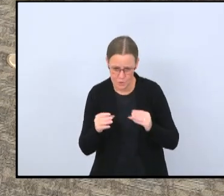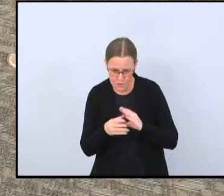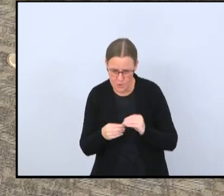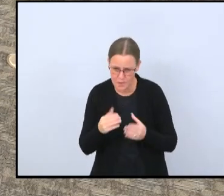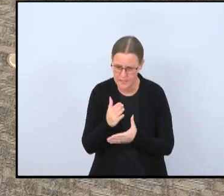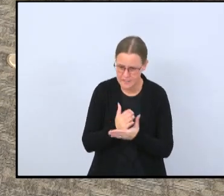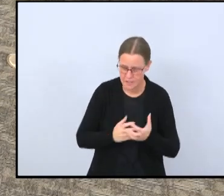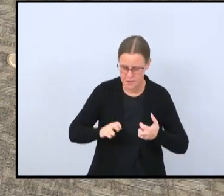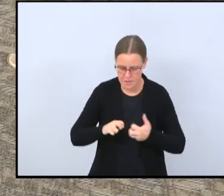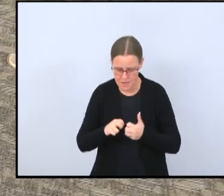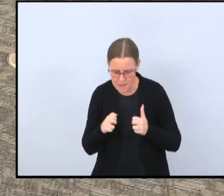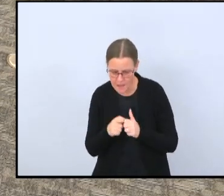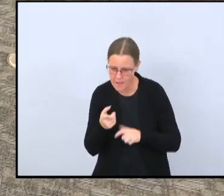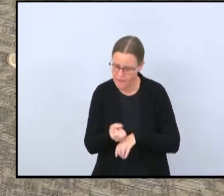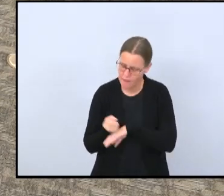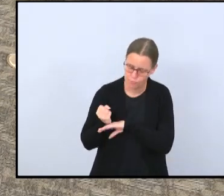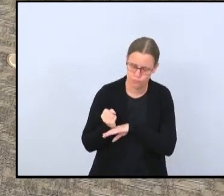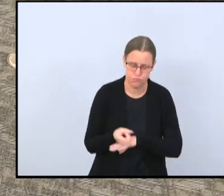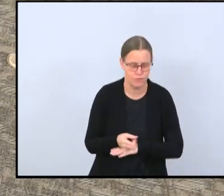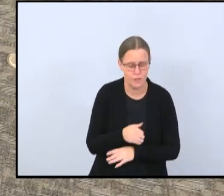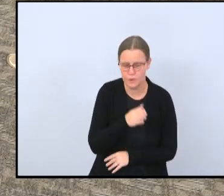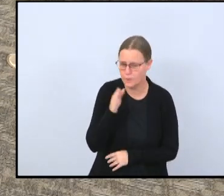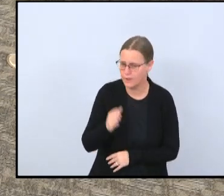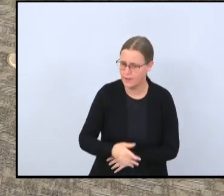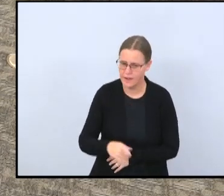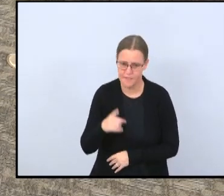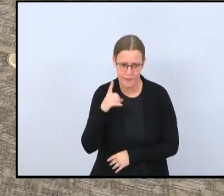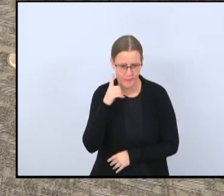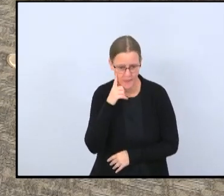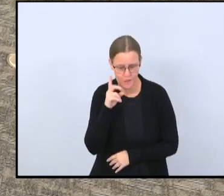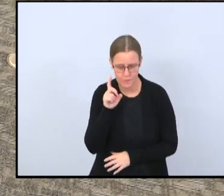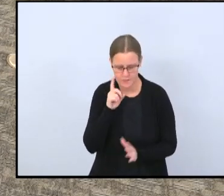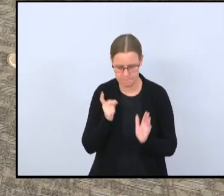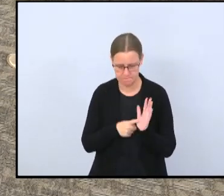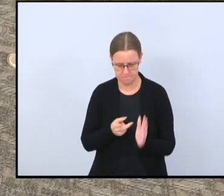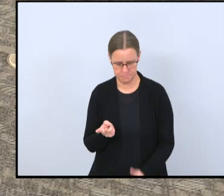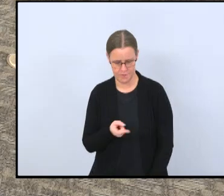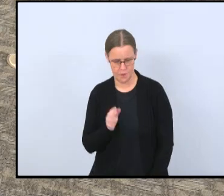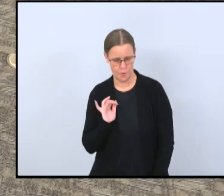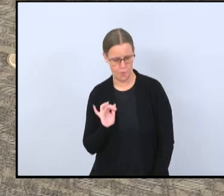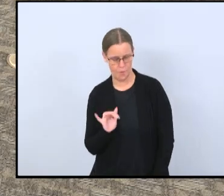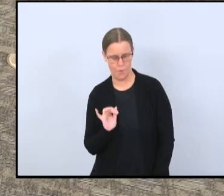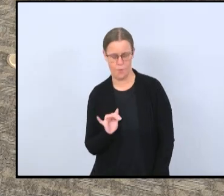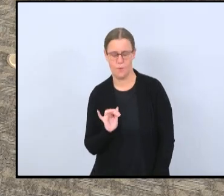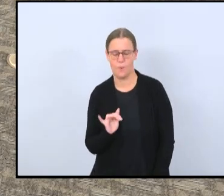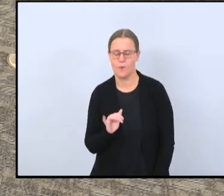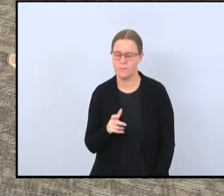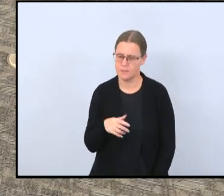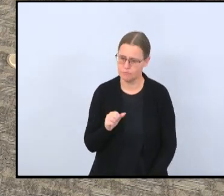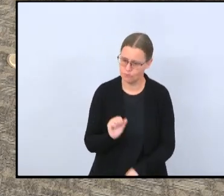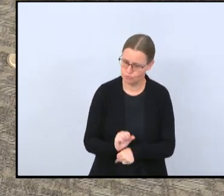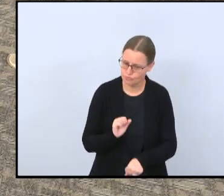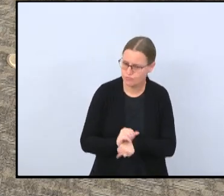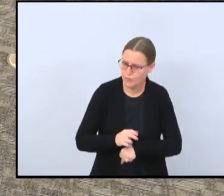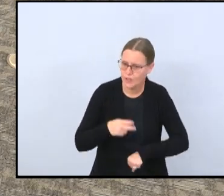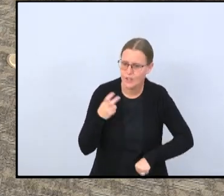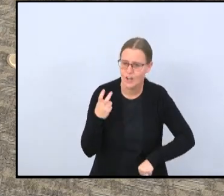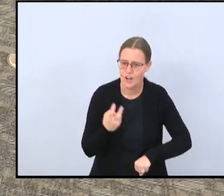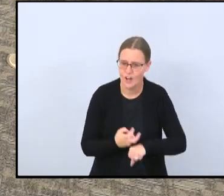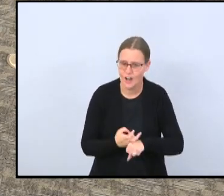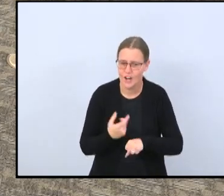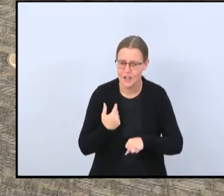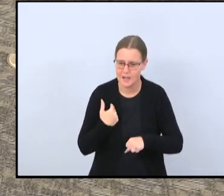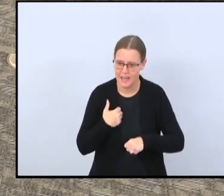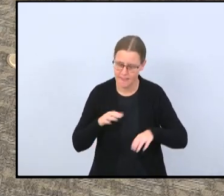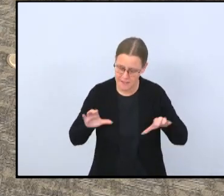obstacles they've overcome in their lifetime. You would never know it to meet these two dynamic young ladies, but they are hard workers, and they say they push